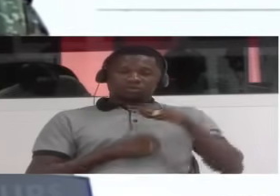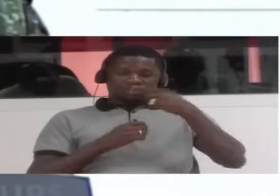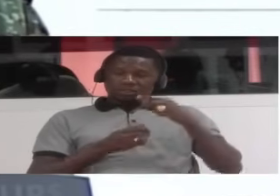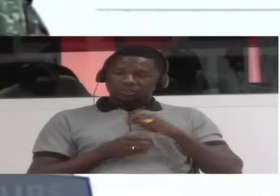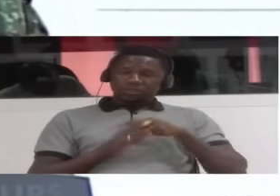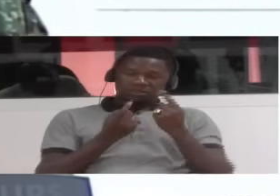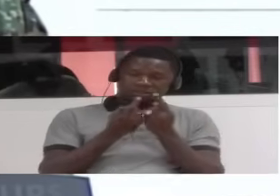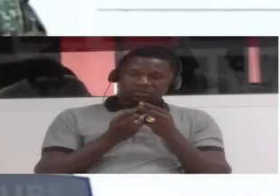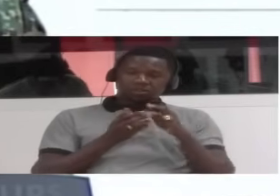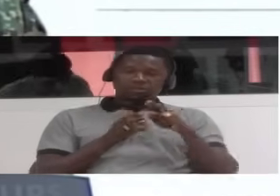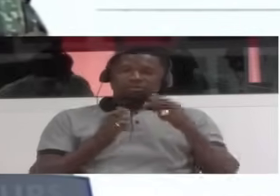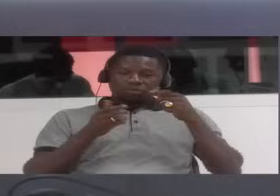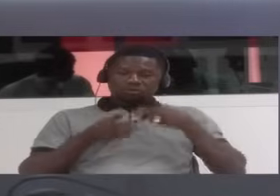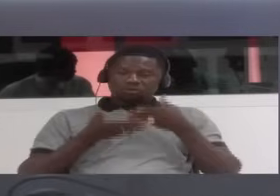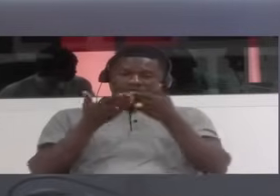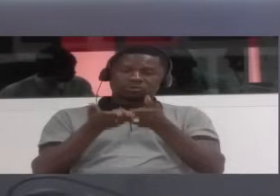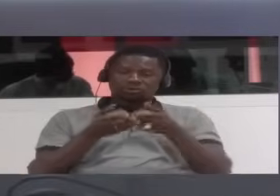certain provisions of the law.